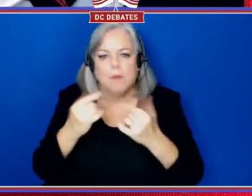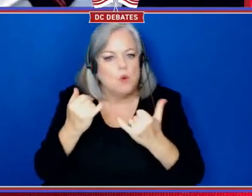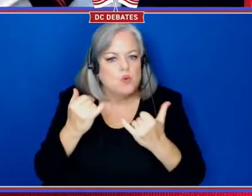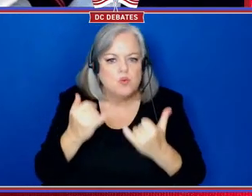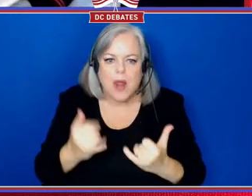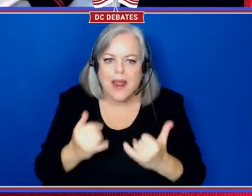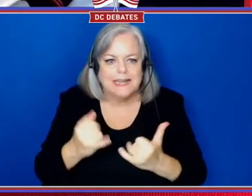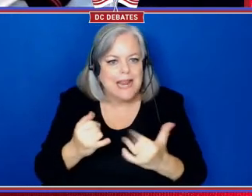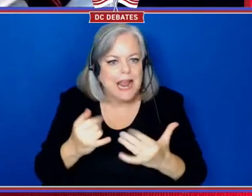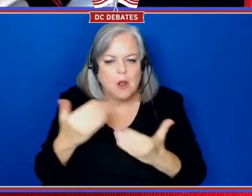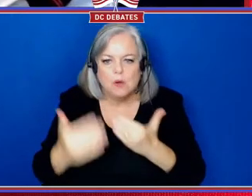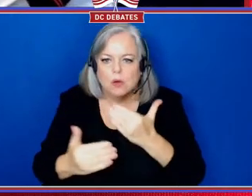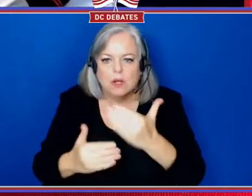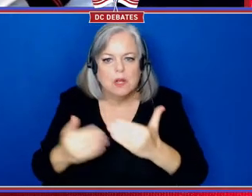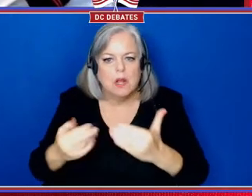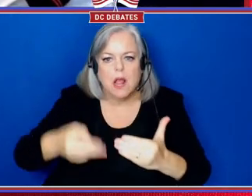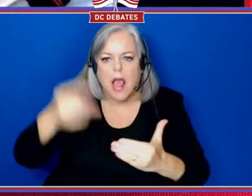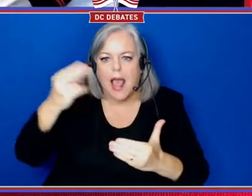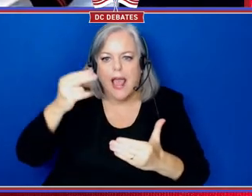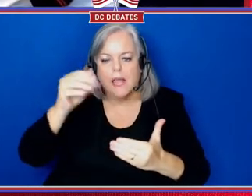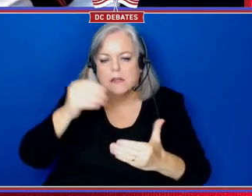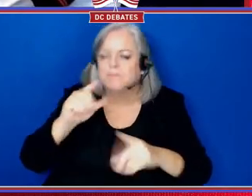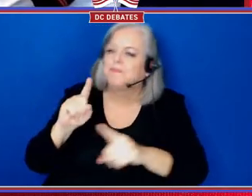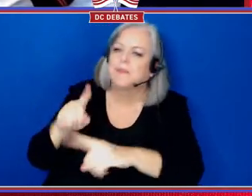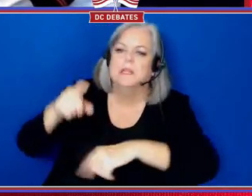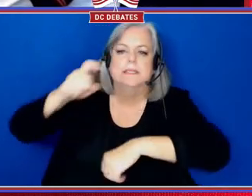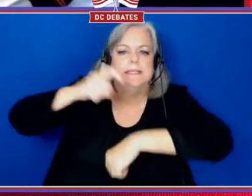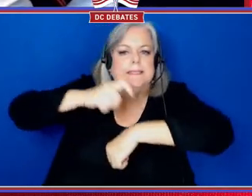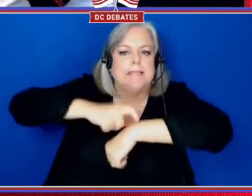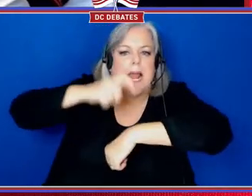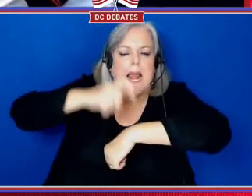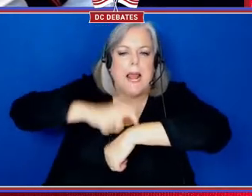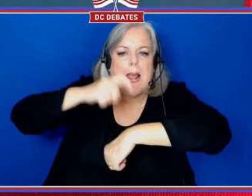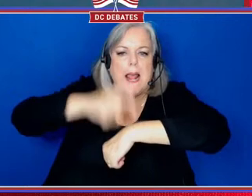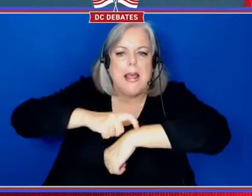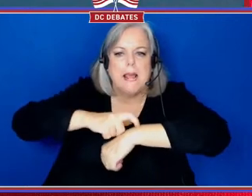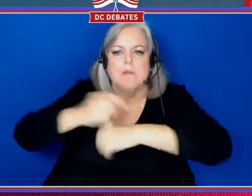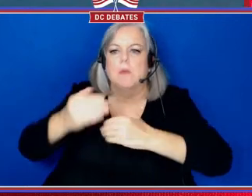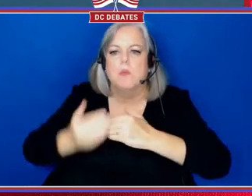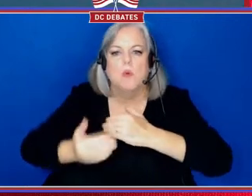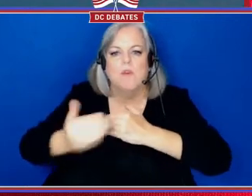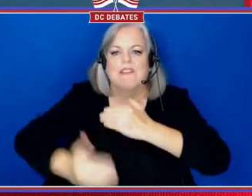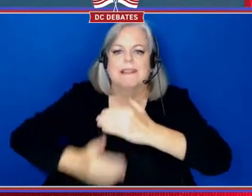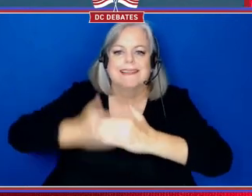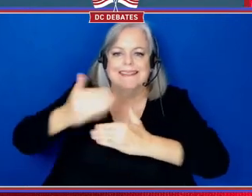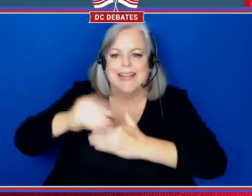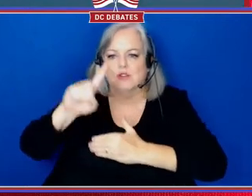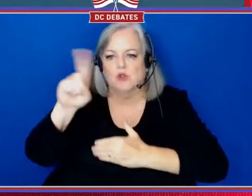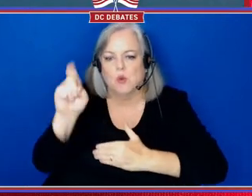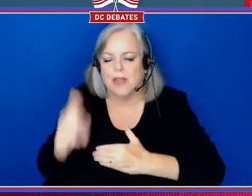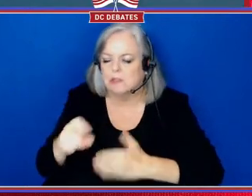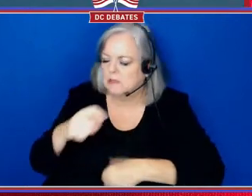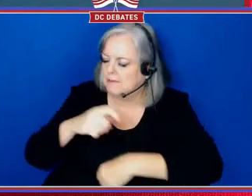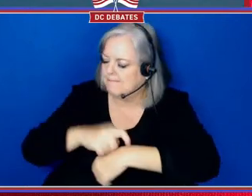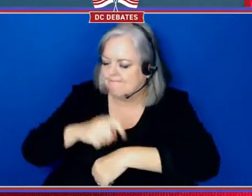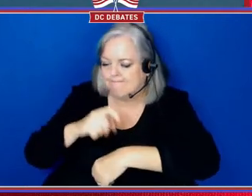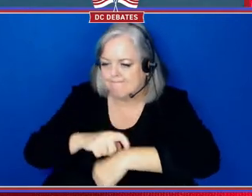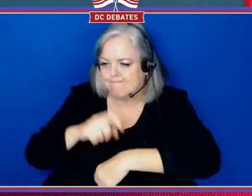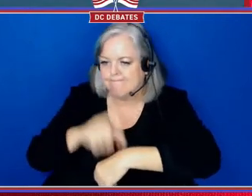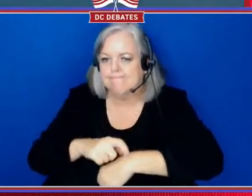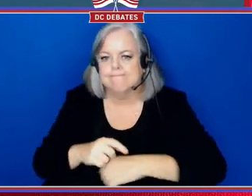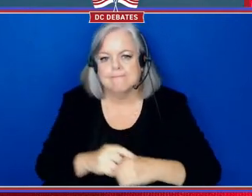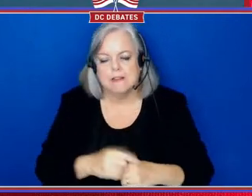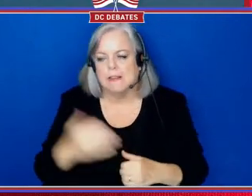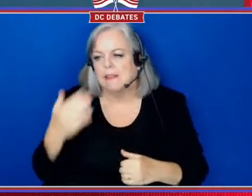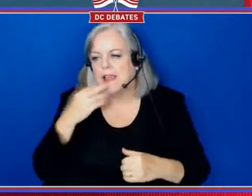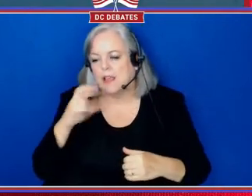your time. Higher graduation. We're going to move on to the next question. So I wish the mayor would look at new and not be we afraid. Need to move on to the next question. Thank